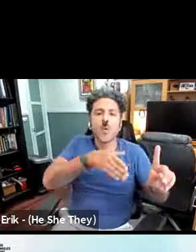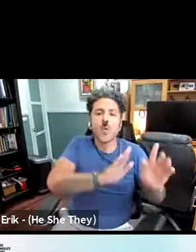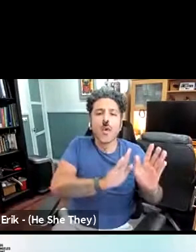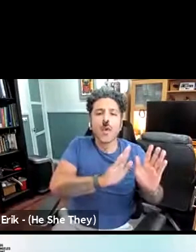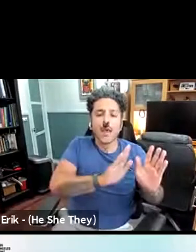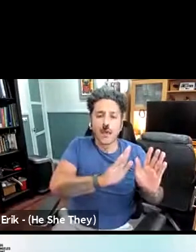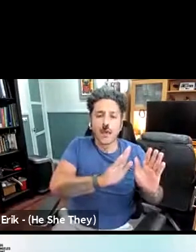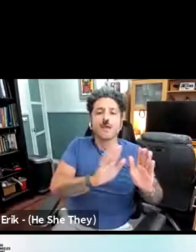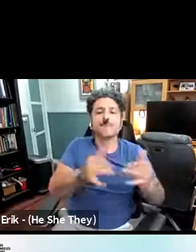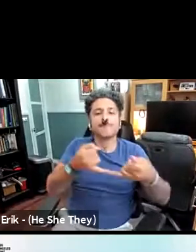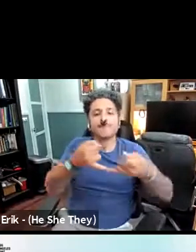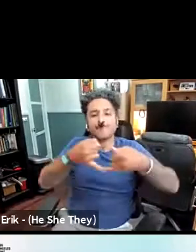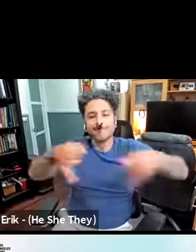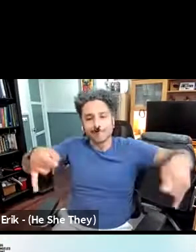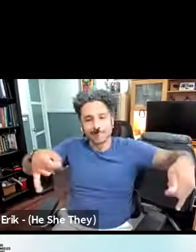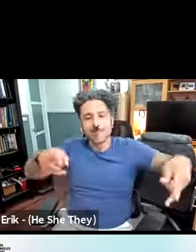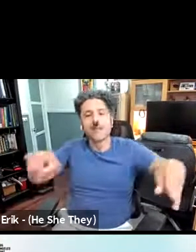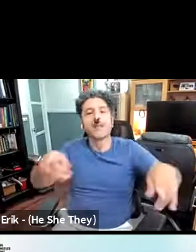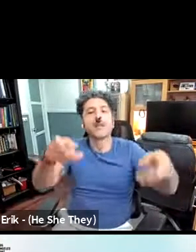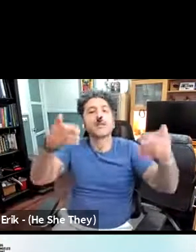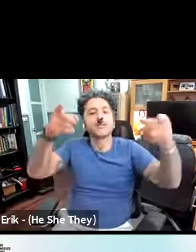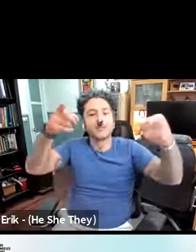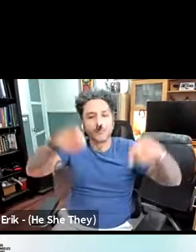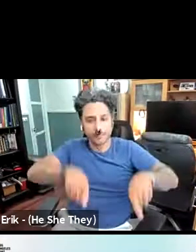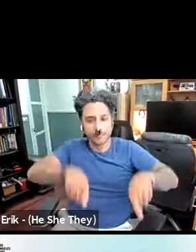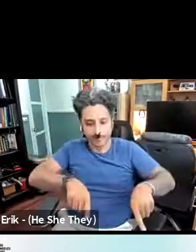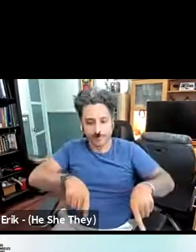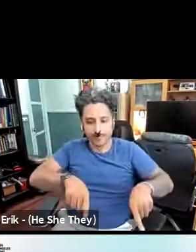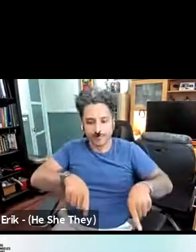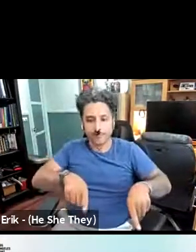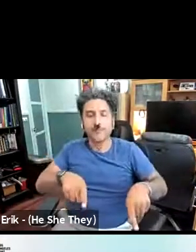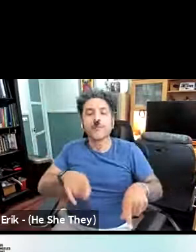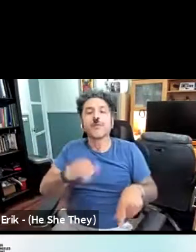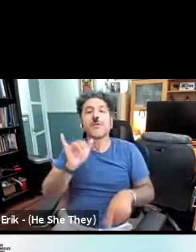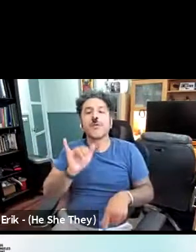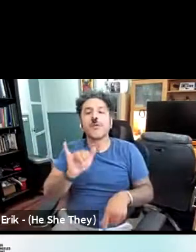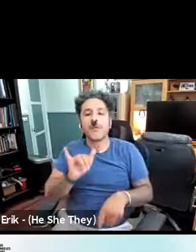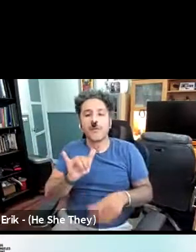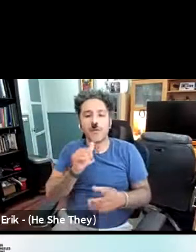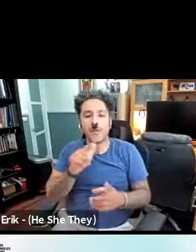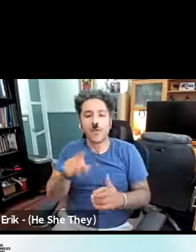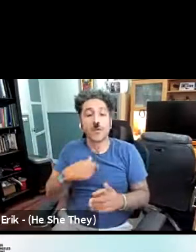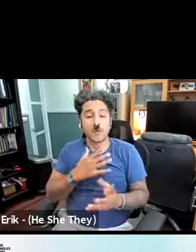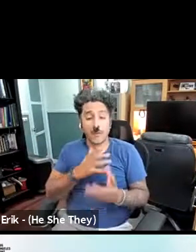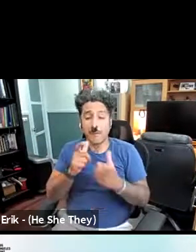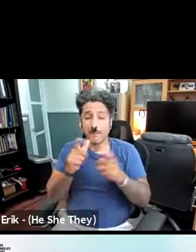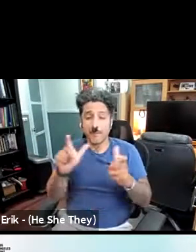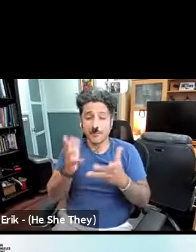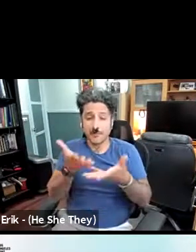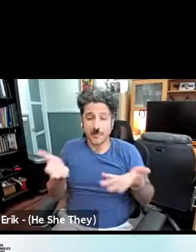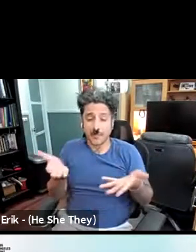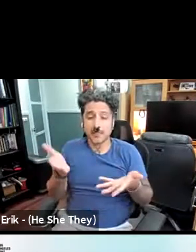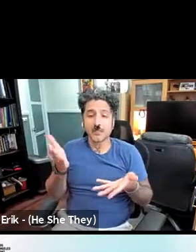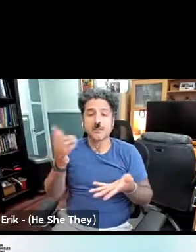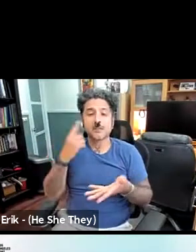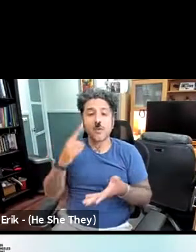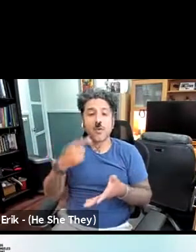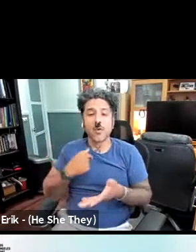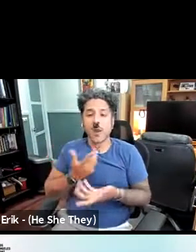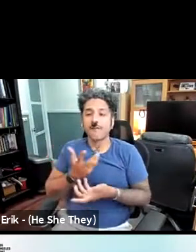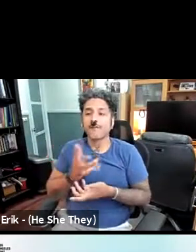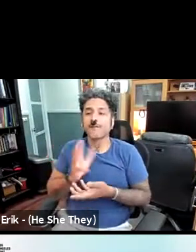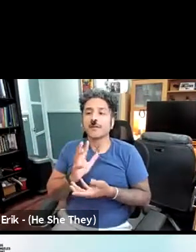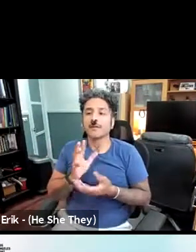my own boundaries because it's teaching them to love me better. So that's one of my biggest things right now is having sacred